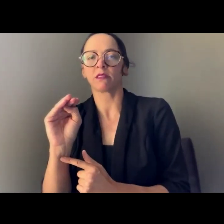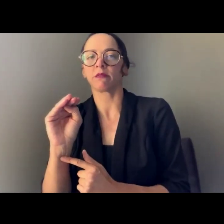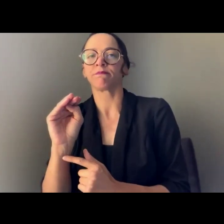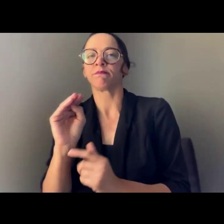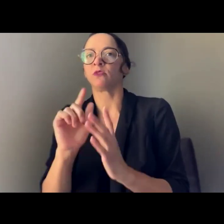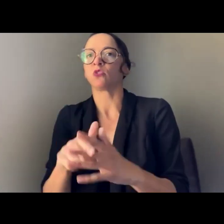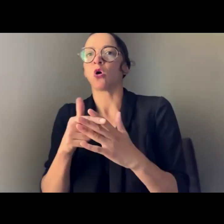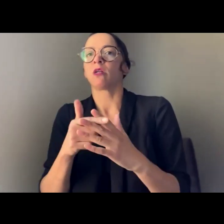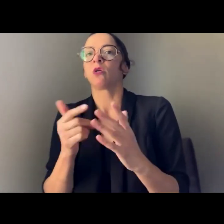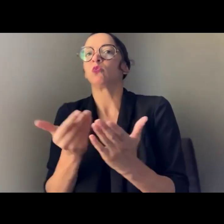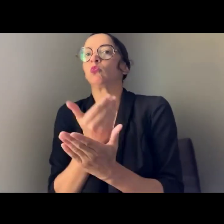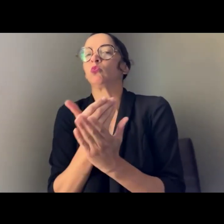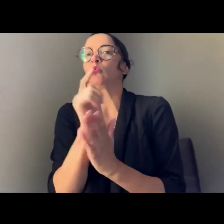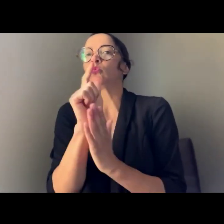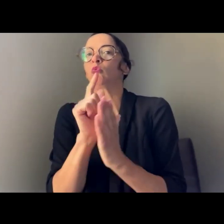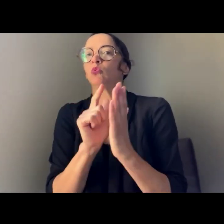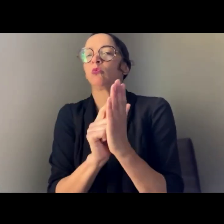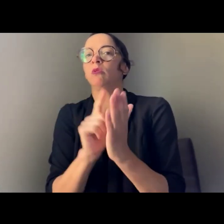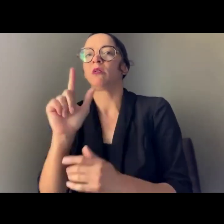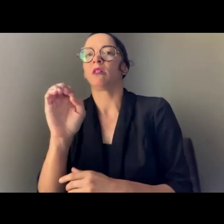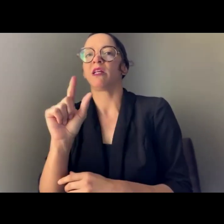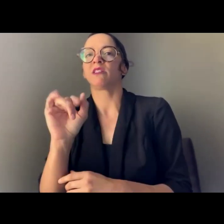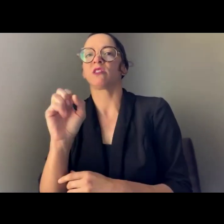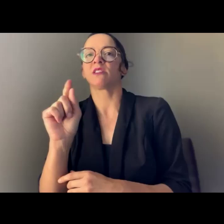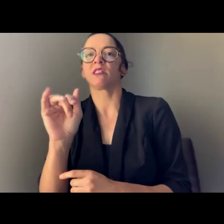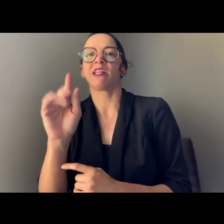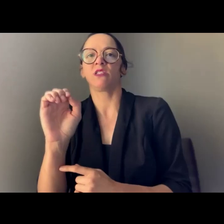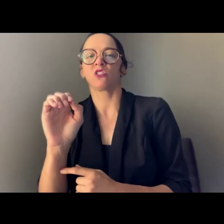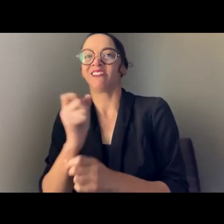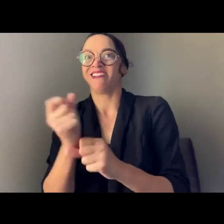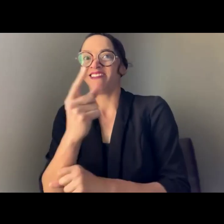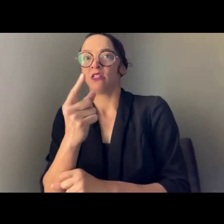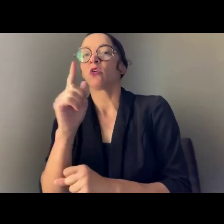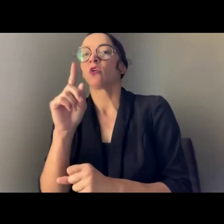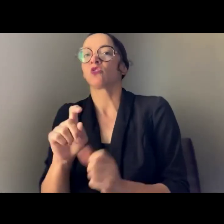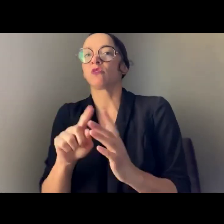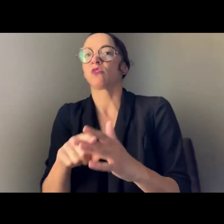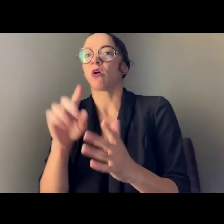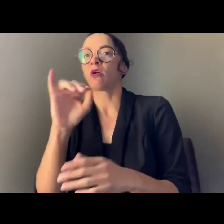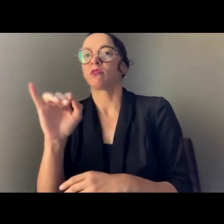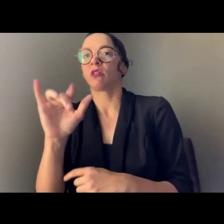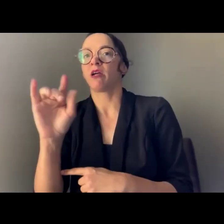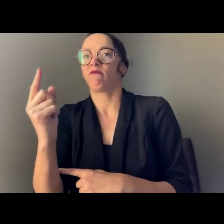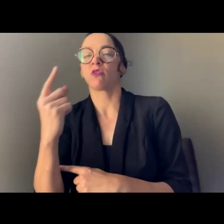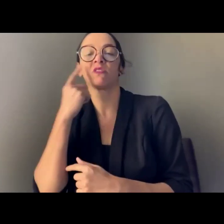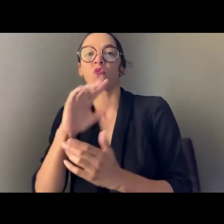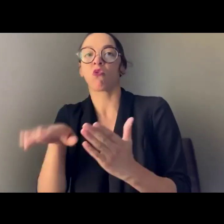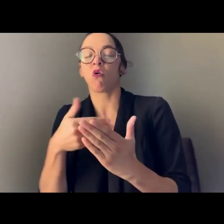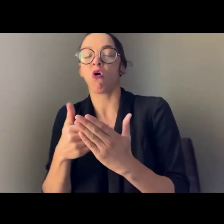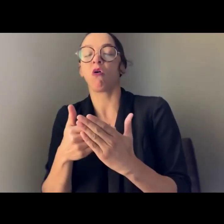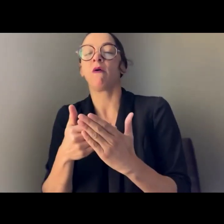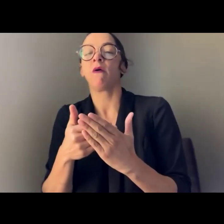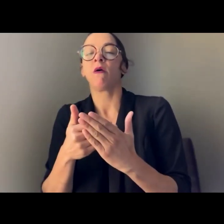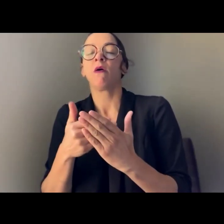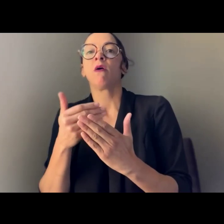now of next year, where all healthcare facilities, and this is residential care facilities,